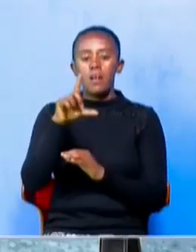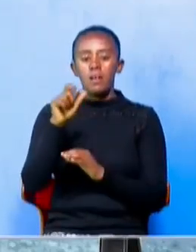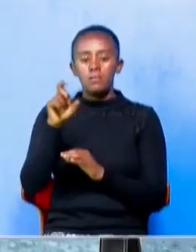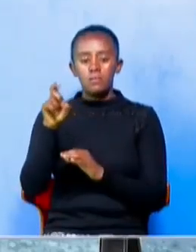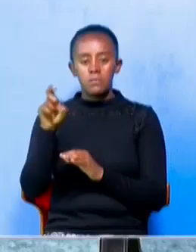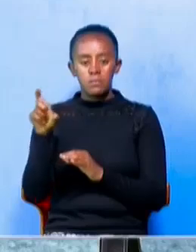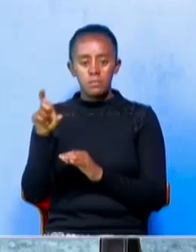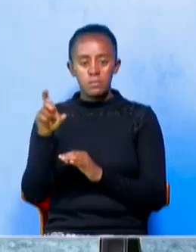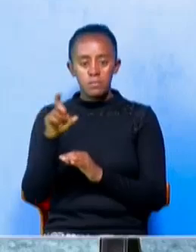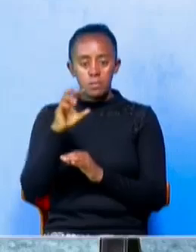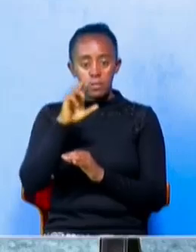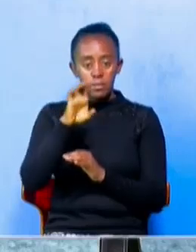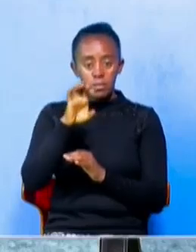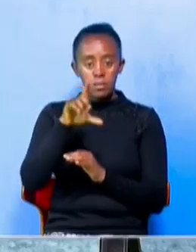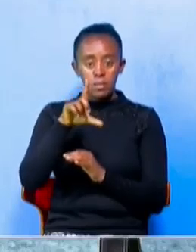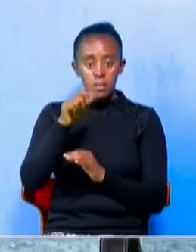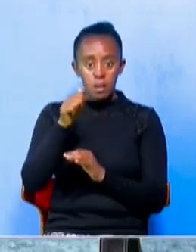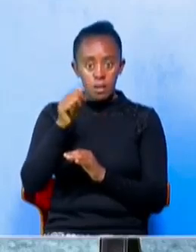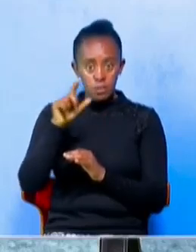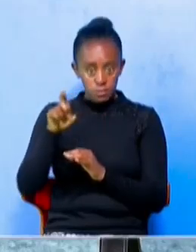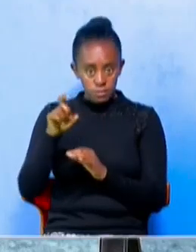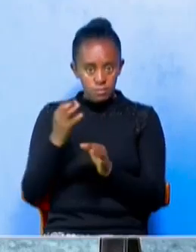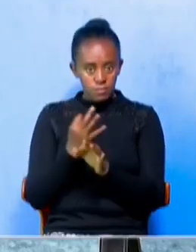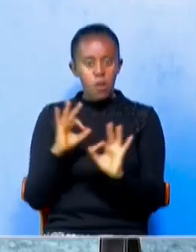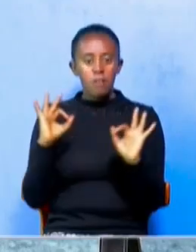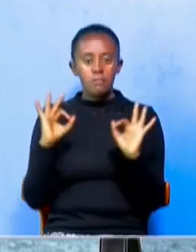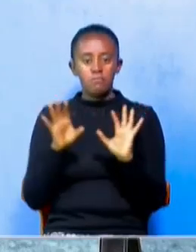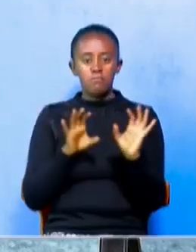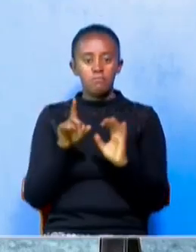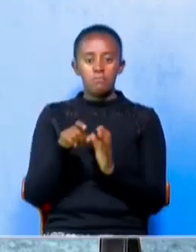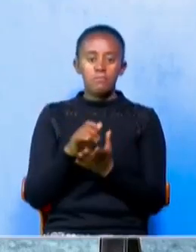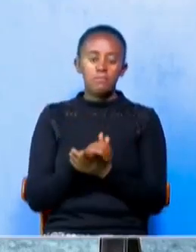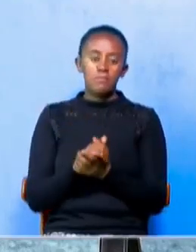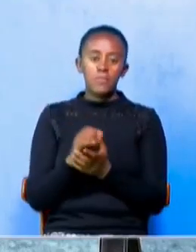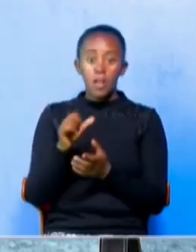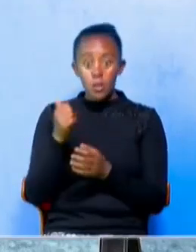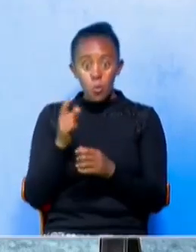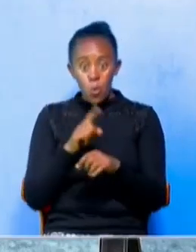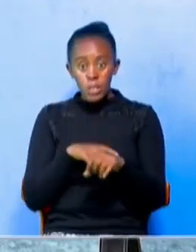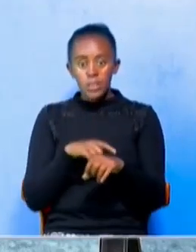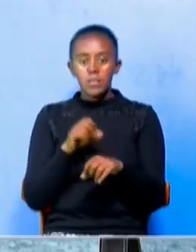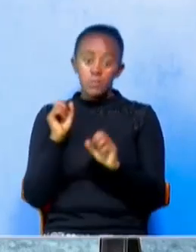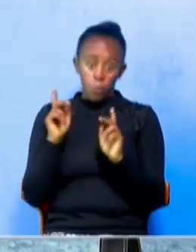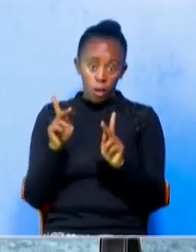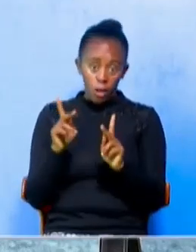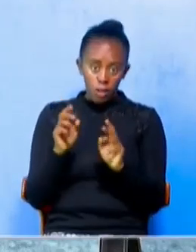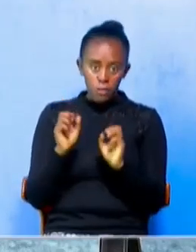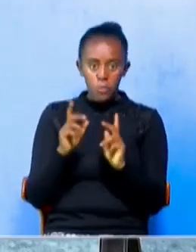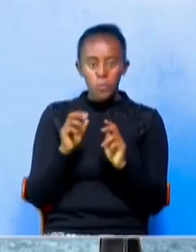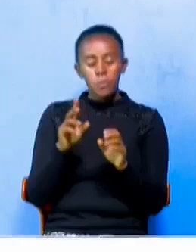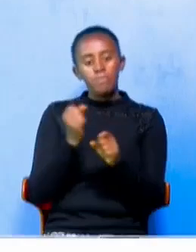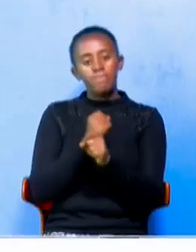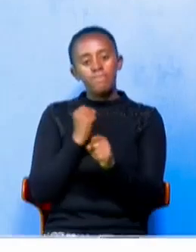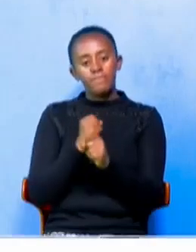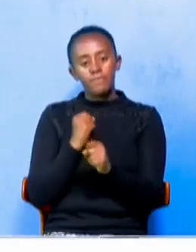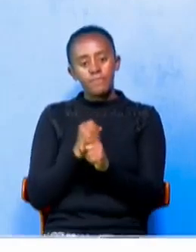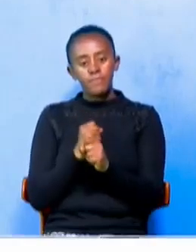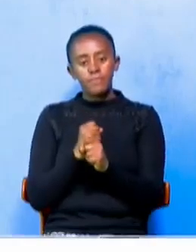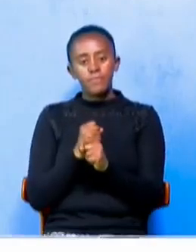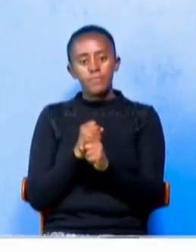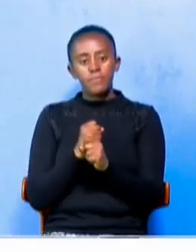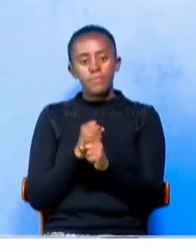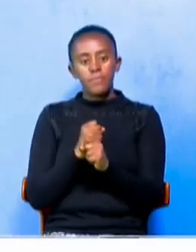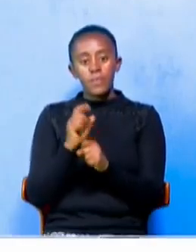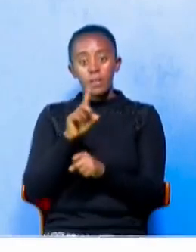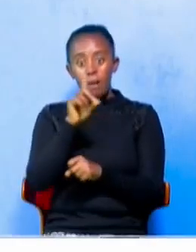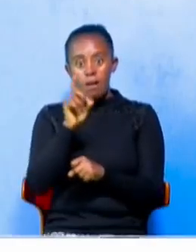the first one. And the other one is, it's okay? Yeah, when you conduct,